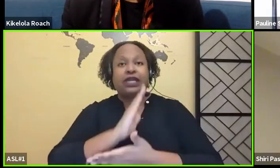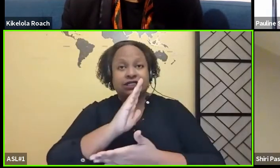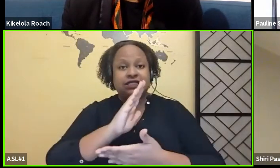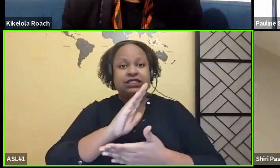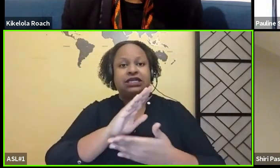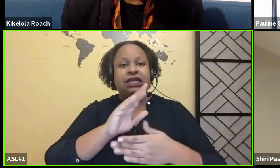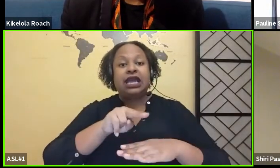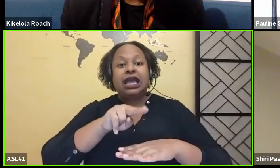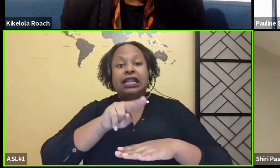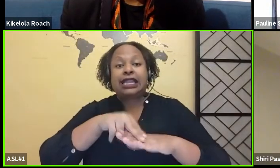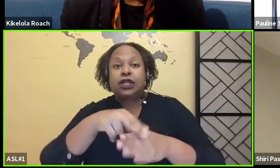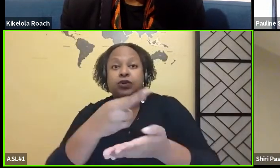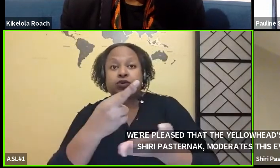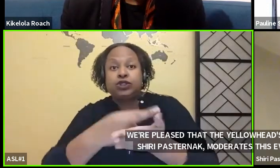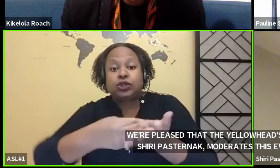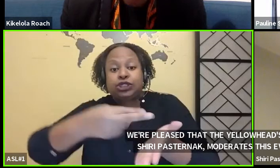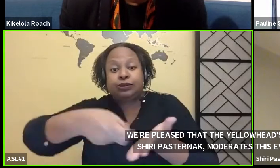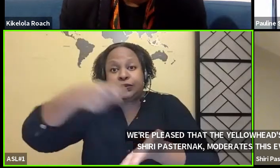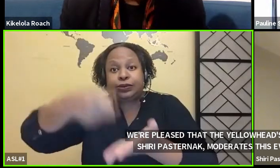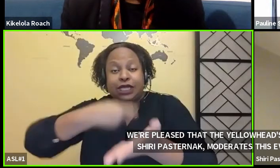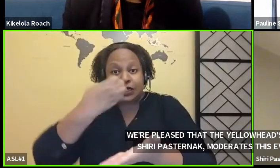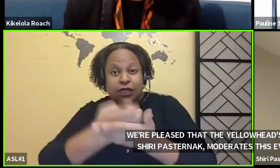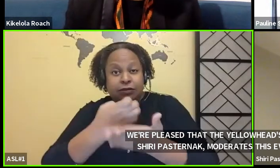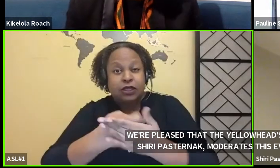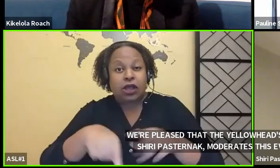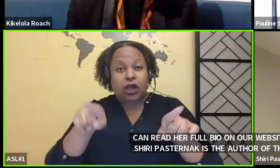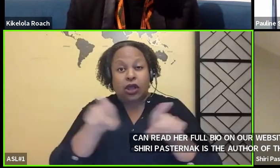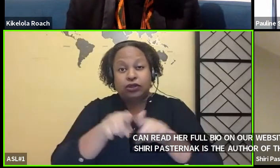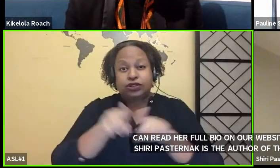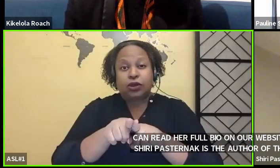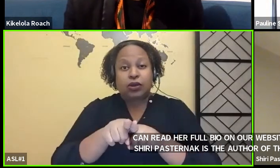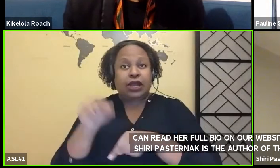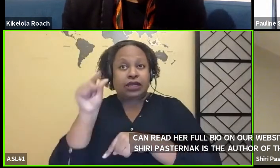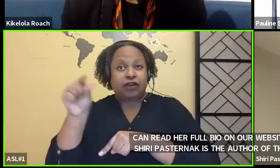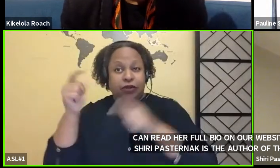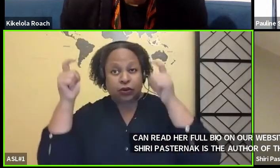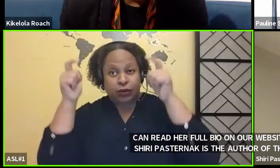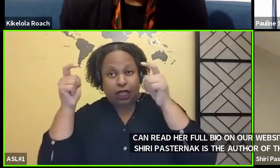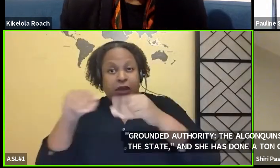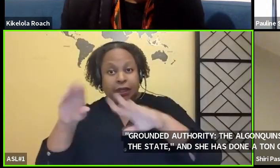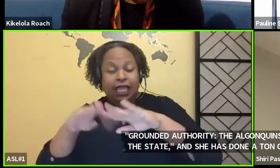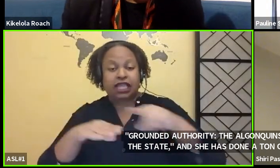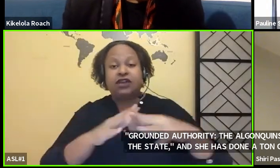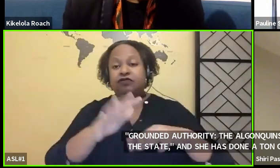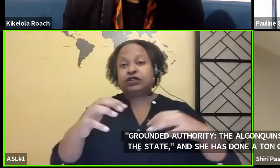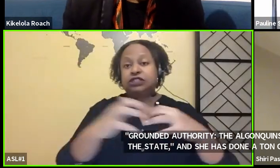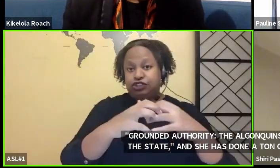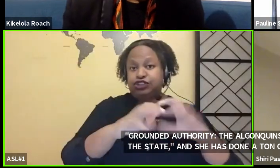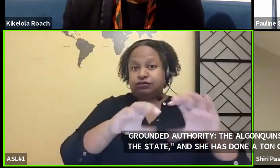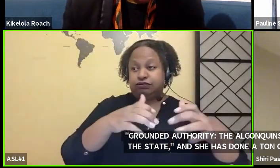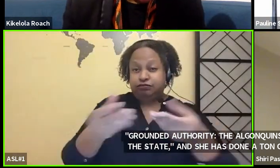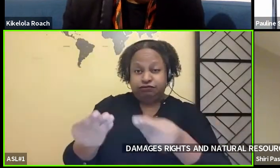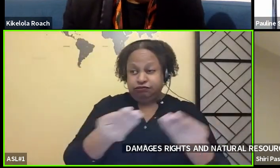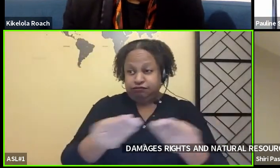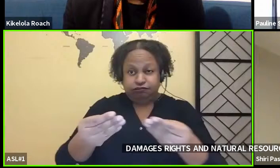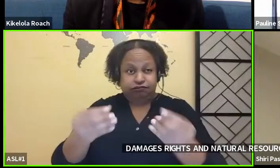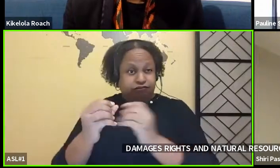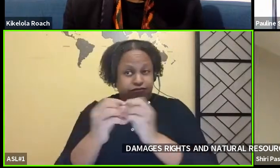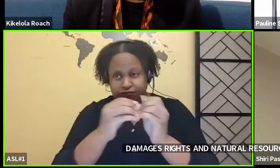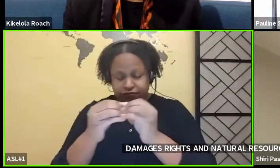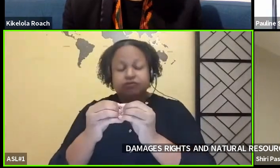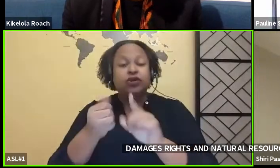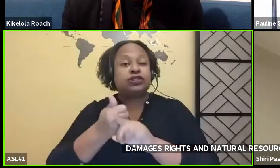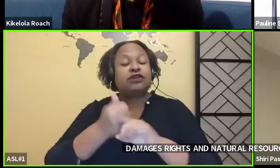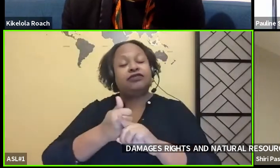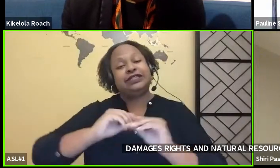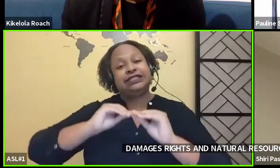well as Crown First Nations relations. She teaches in the Indigenous justice stream, and she's